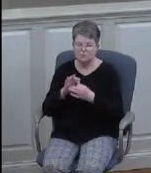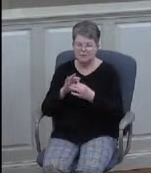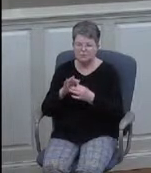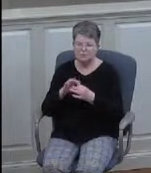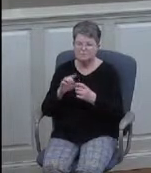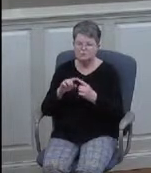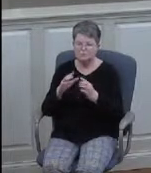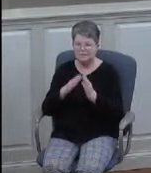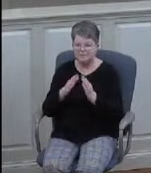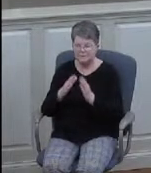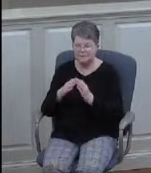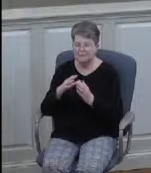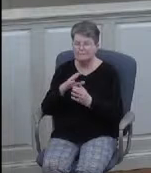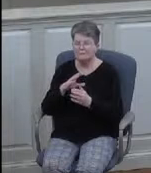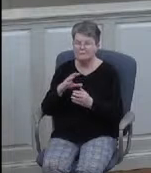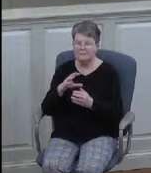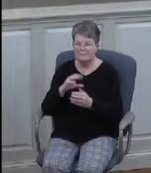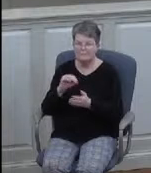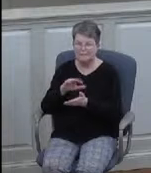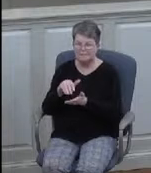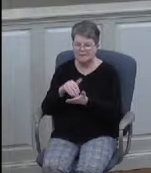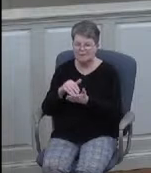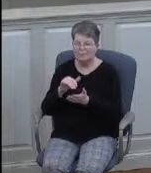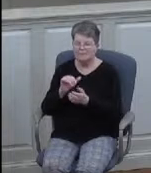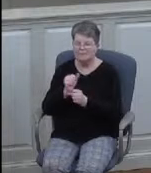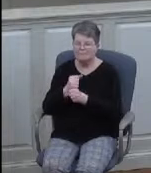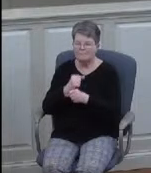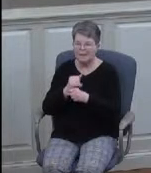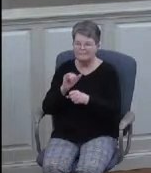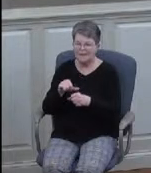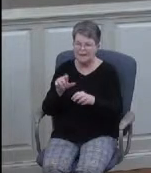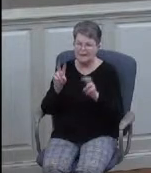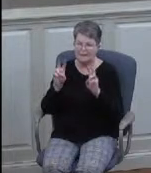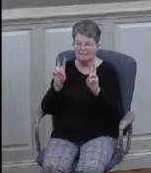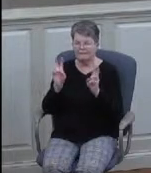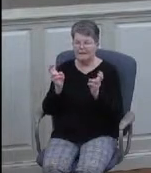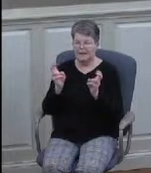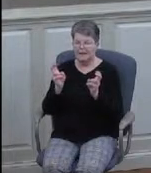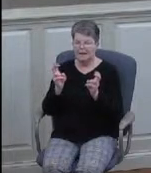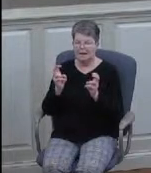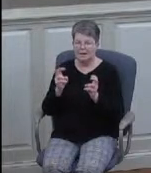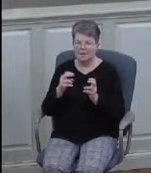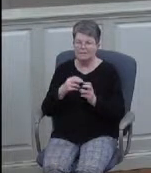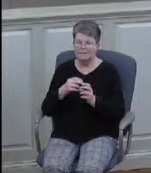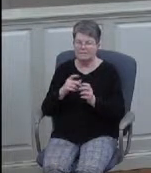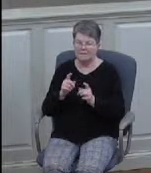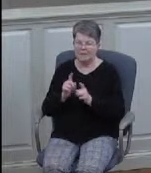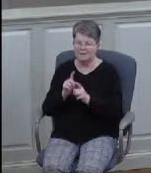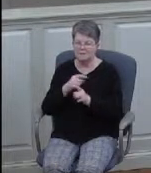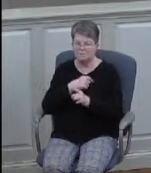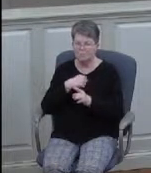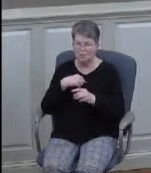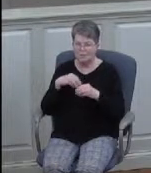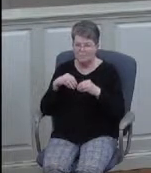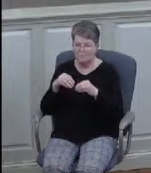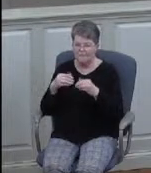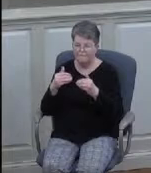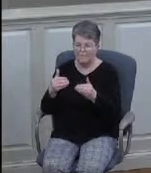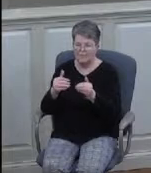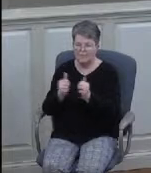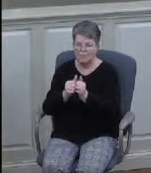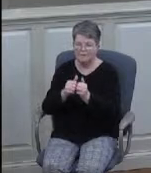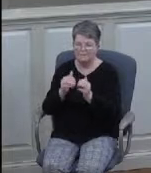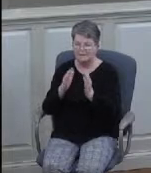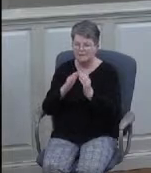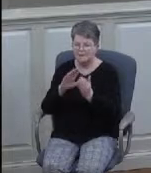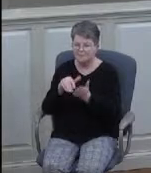make that kind of a theme that we amplify, and possibly as we move forward with a town center or a